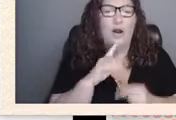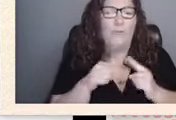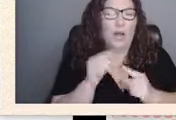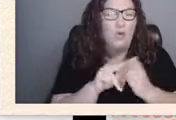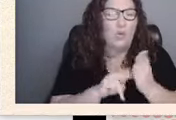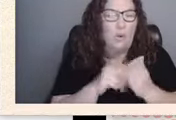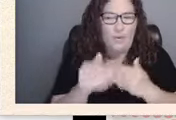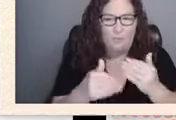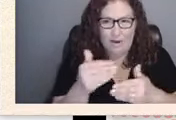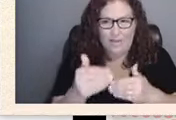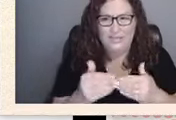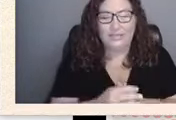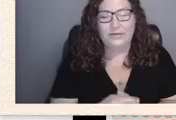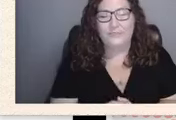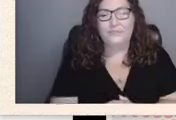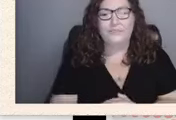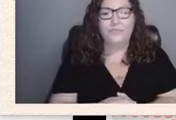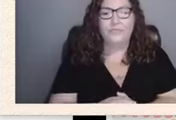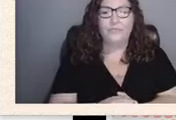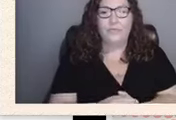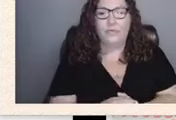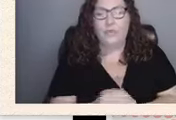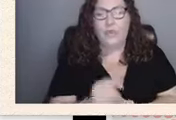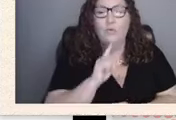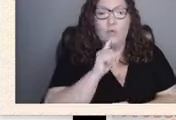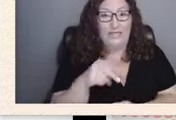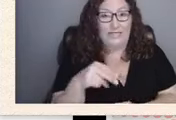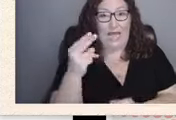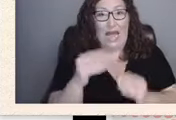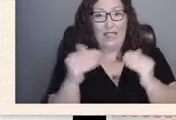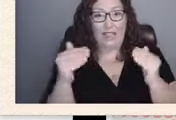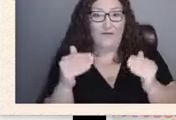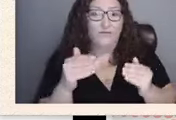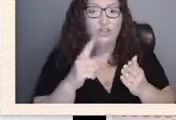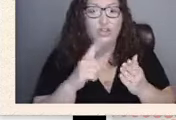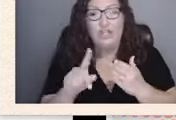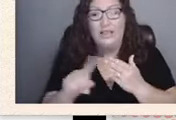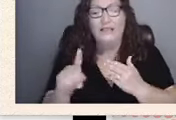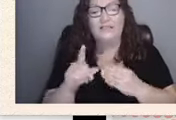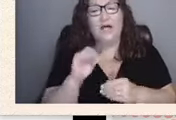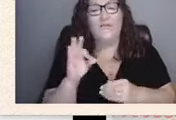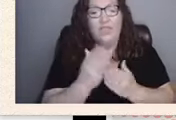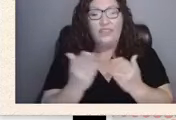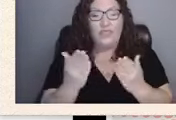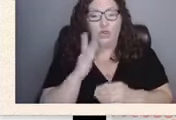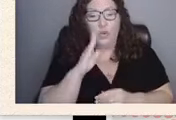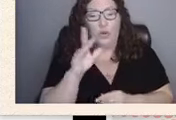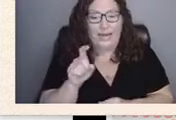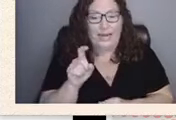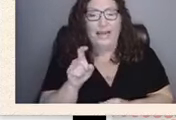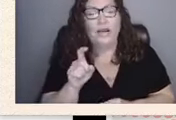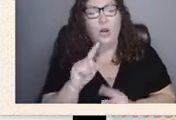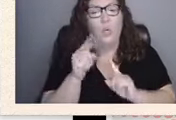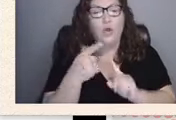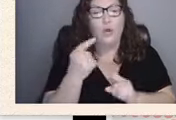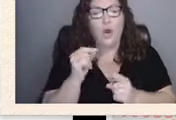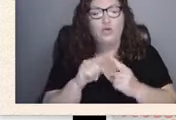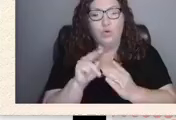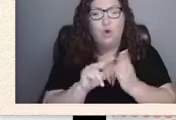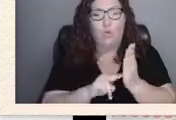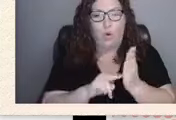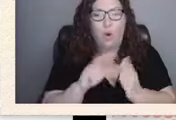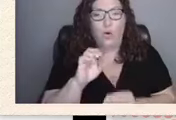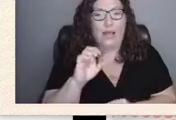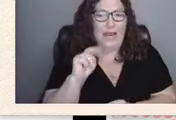this is basically a very high-level checklist of the items you will need when you go to enroll in an ABLE United